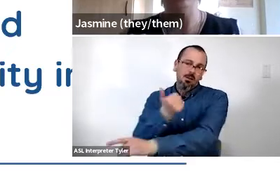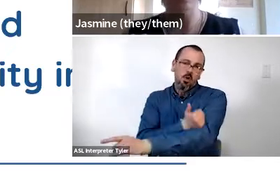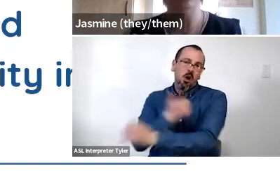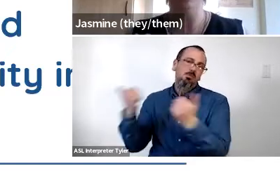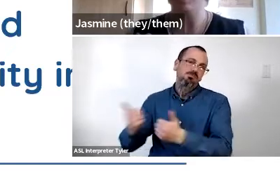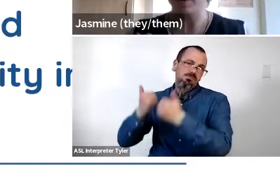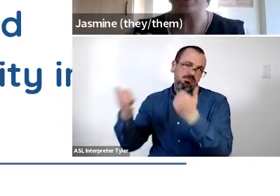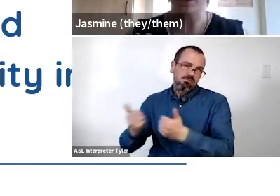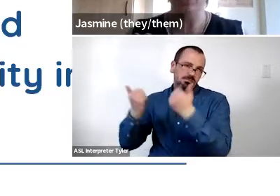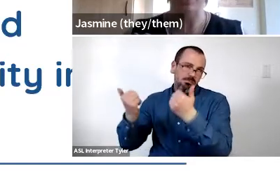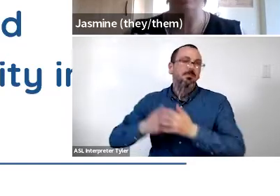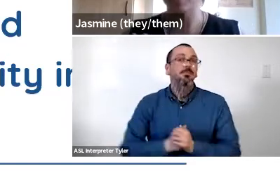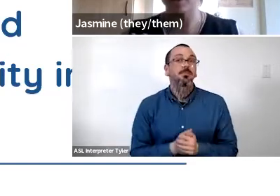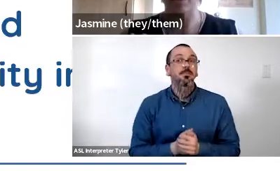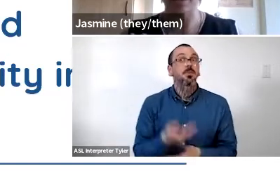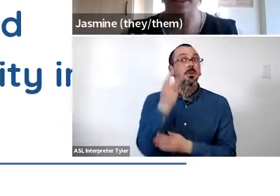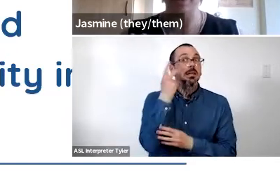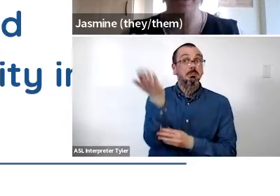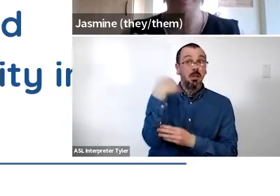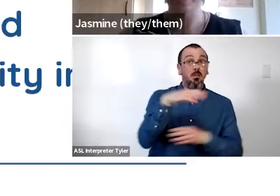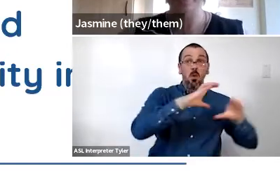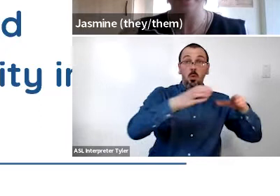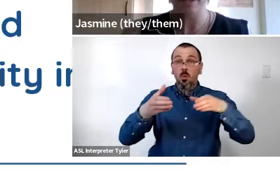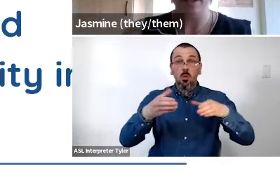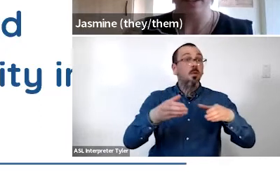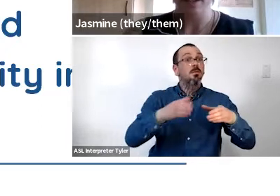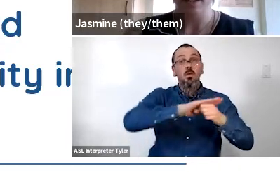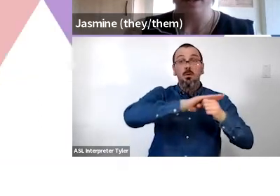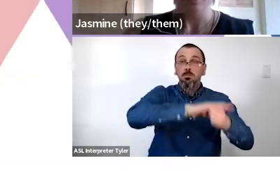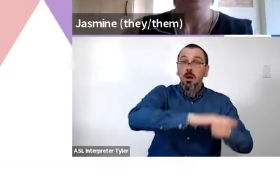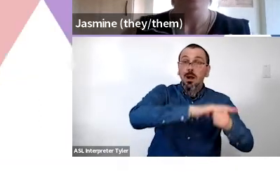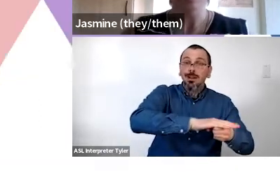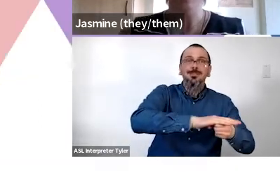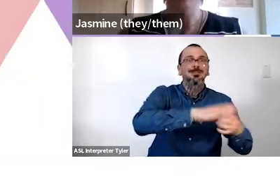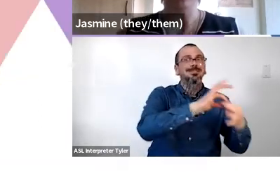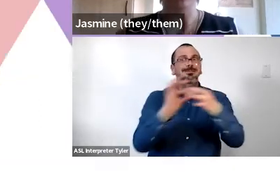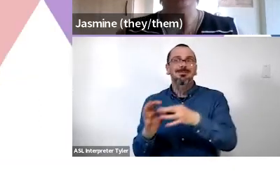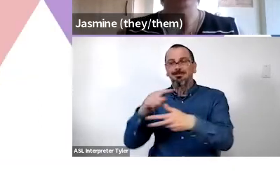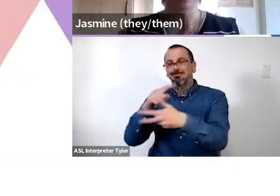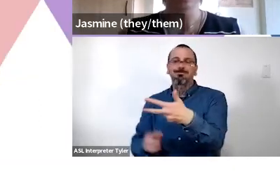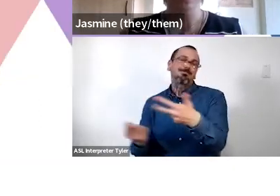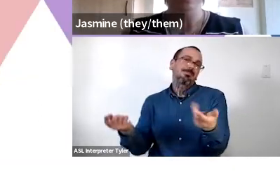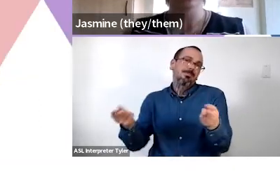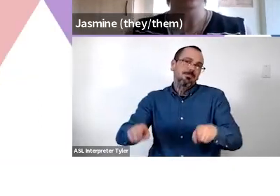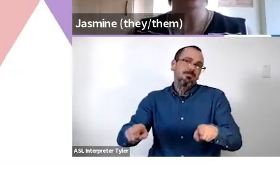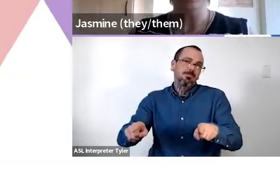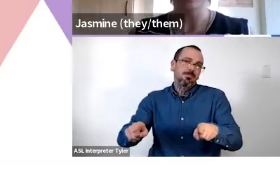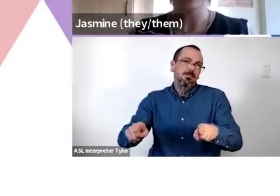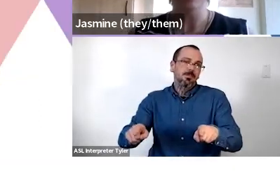those categories of minority stress that we were just discussing. So as mentioned on the previous